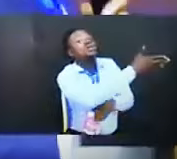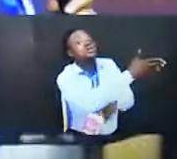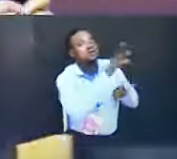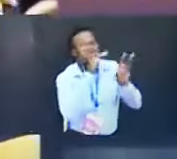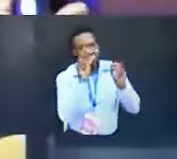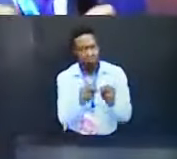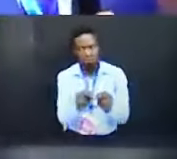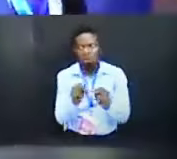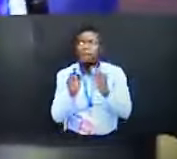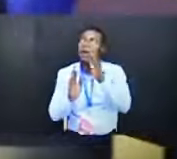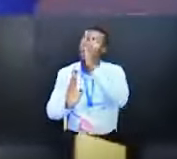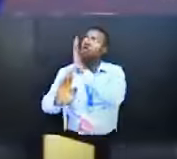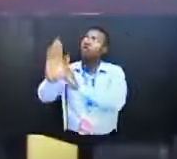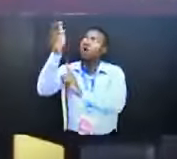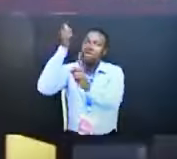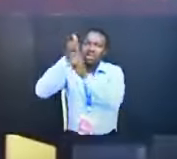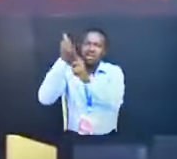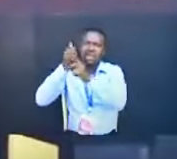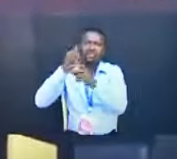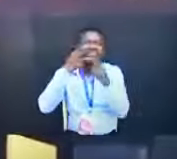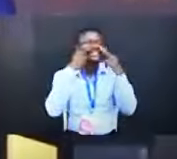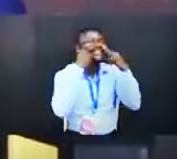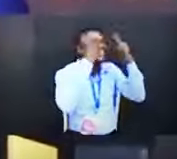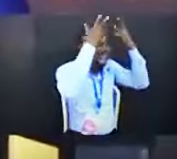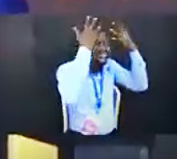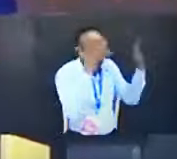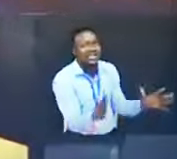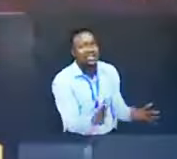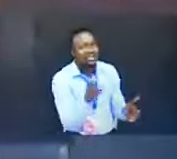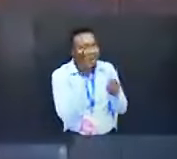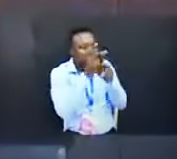The one who does not is God.